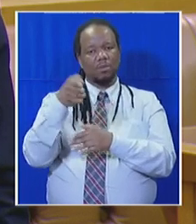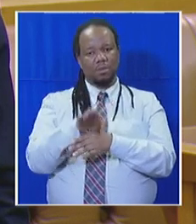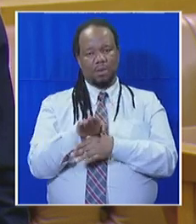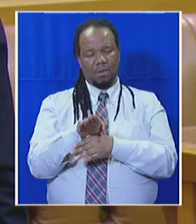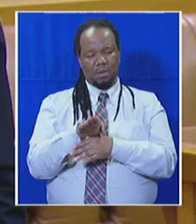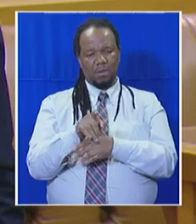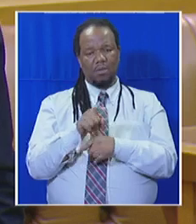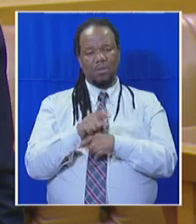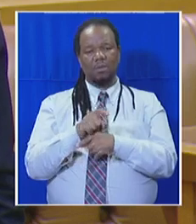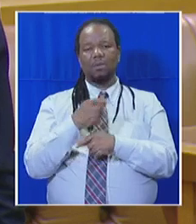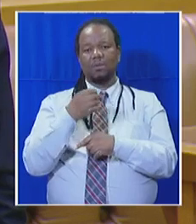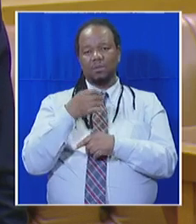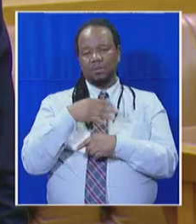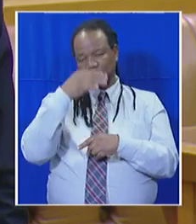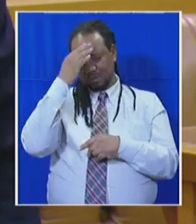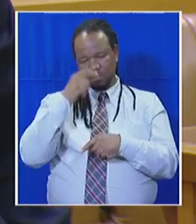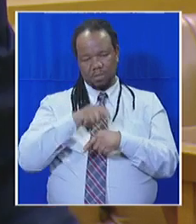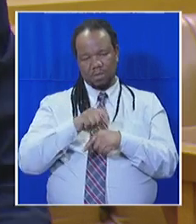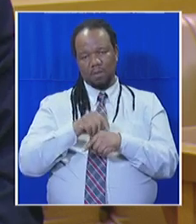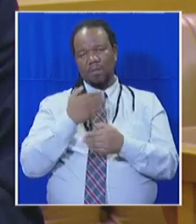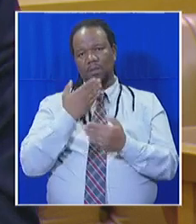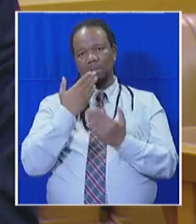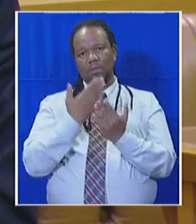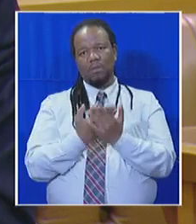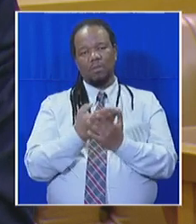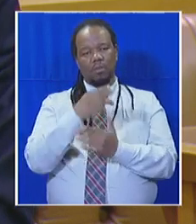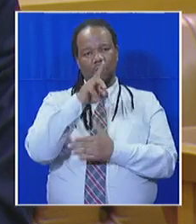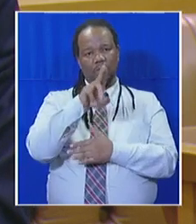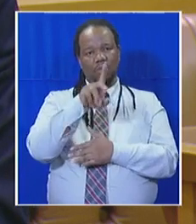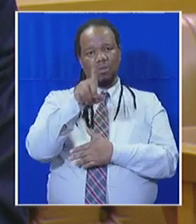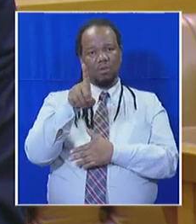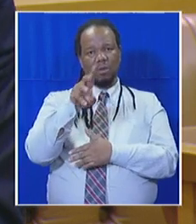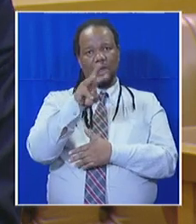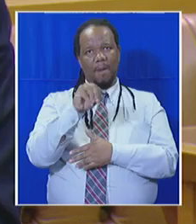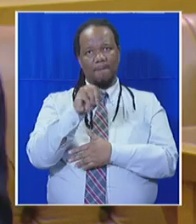summer initiation season. I so move. United Democratic Movement, not UTM.